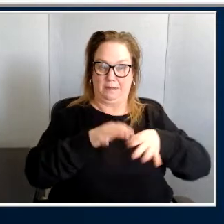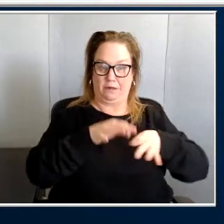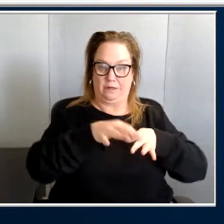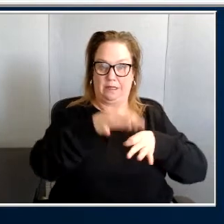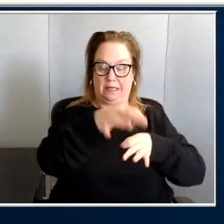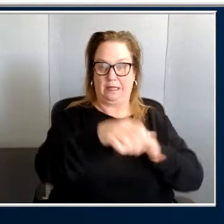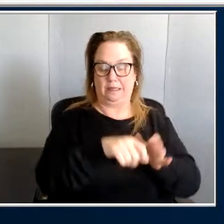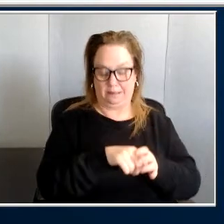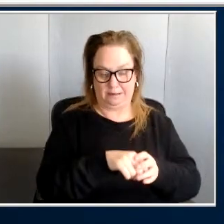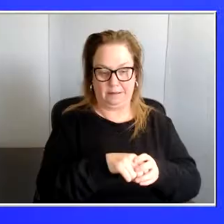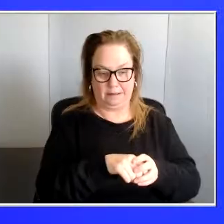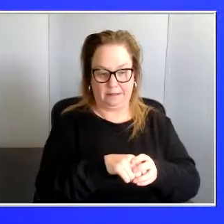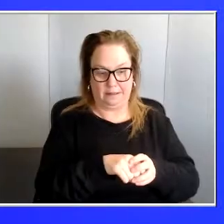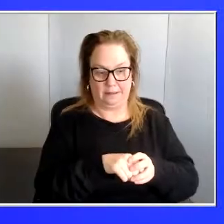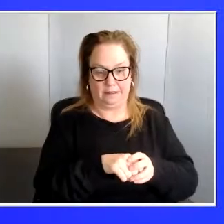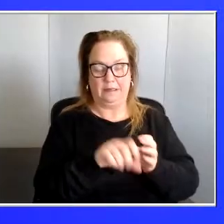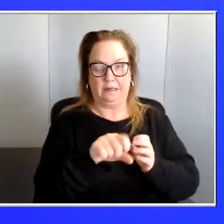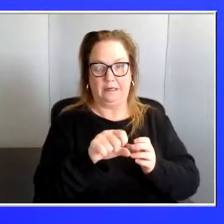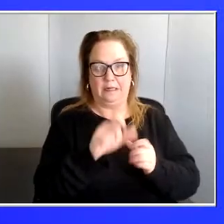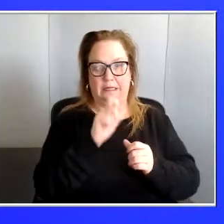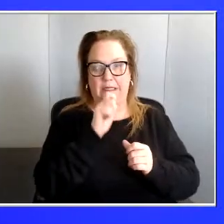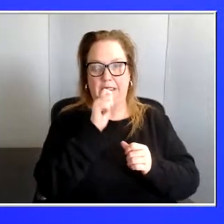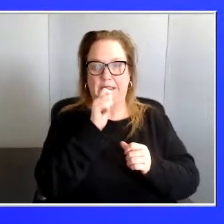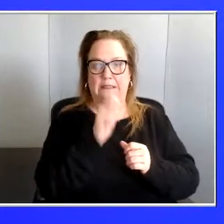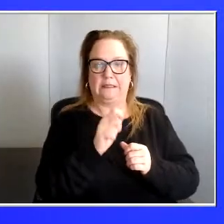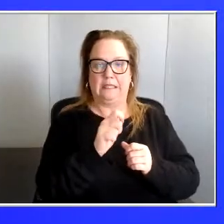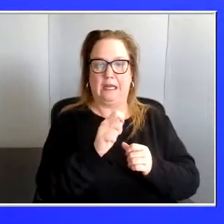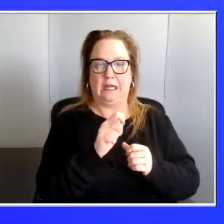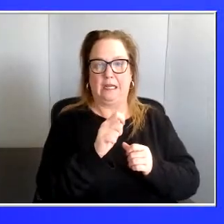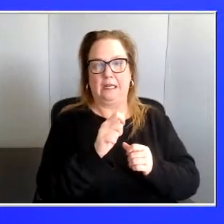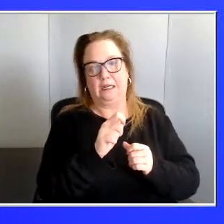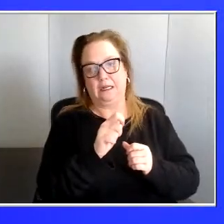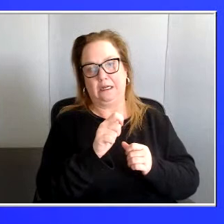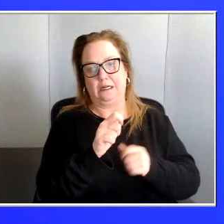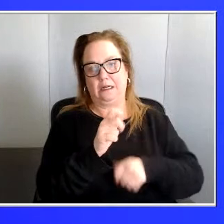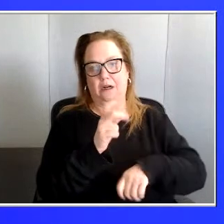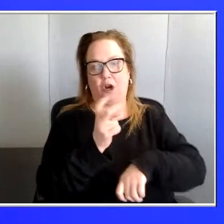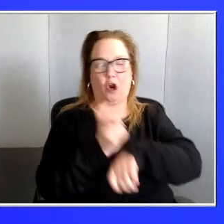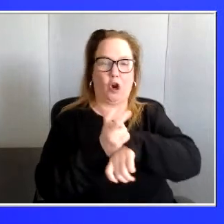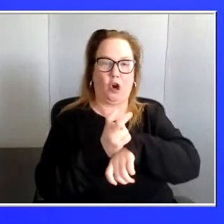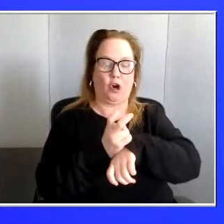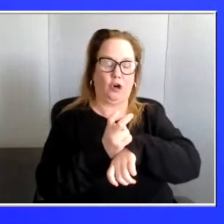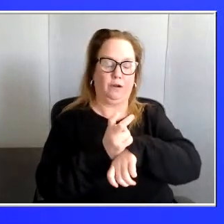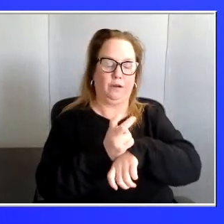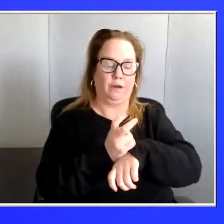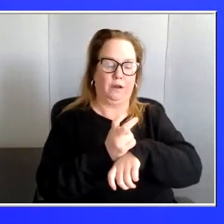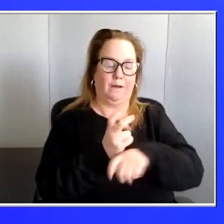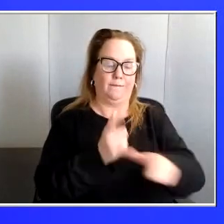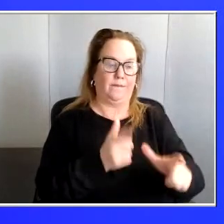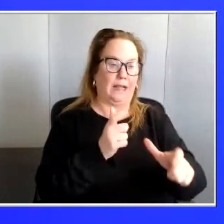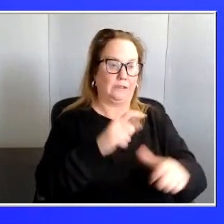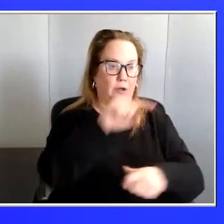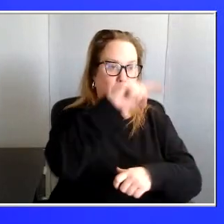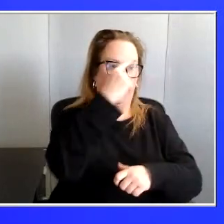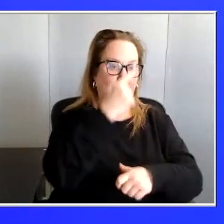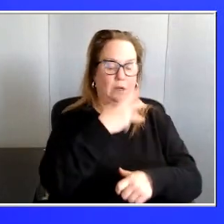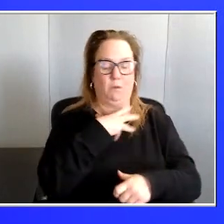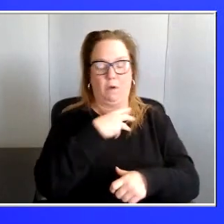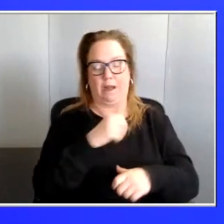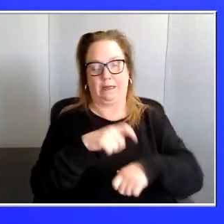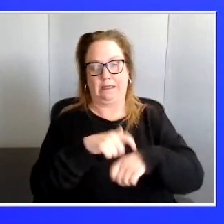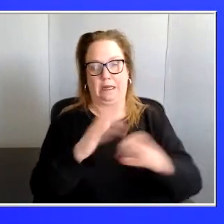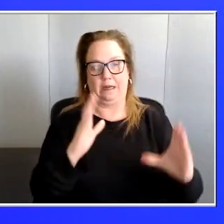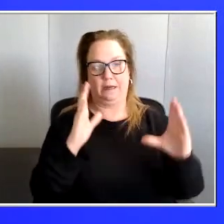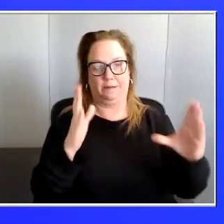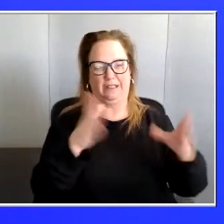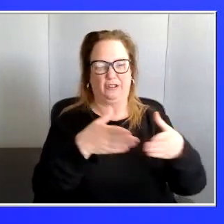Yeah, I say it's not a hard and fast or black and white time frame. We kind of use that as just a general